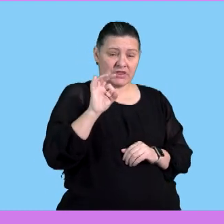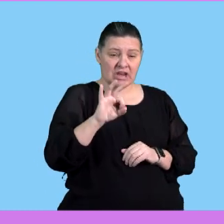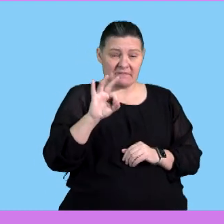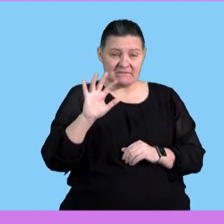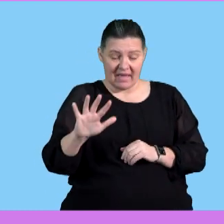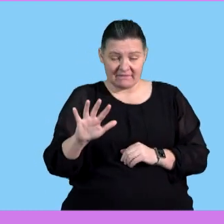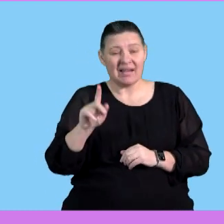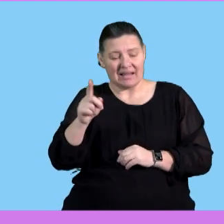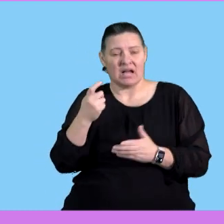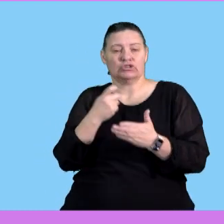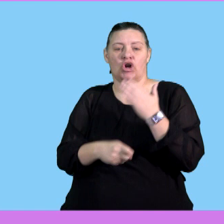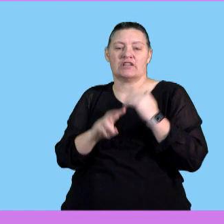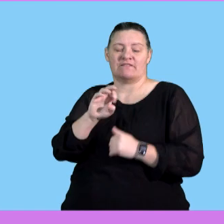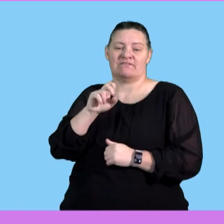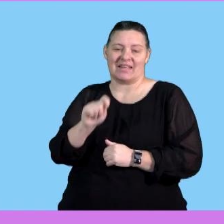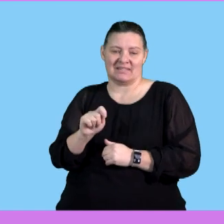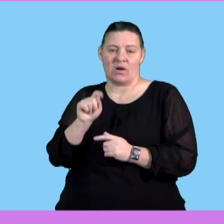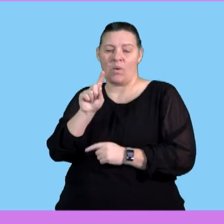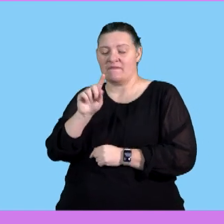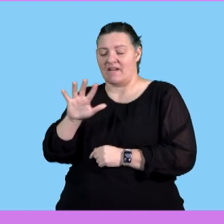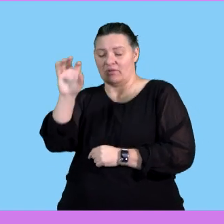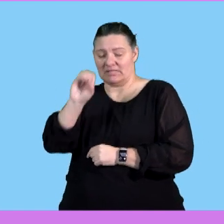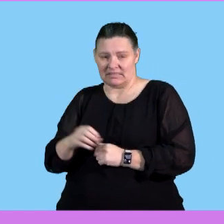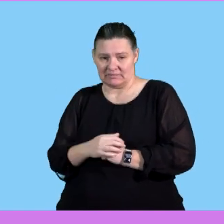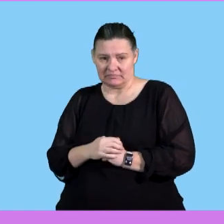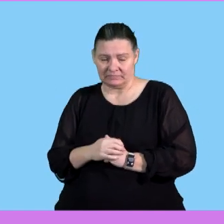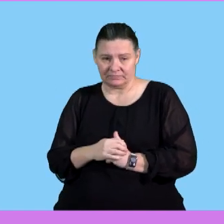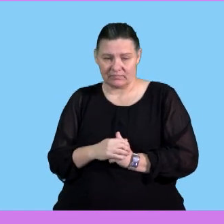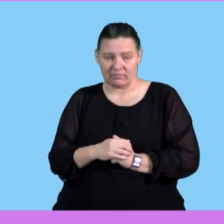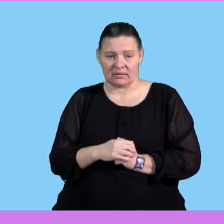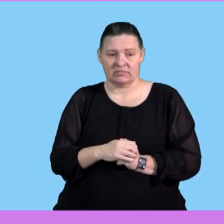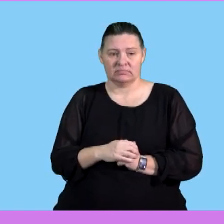the amount that VAT will be charged on. So we have